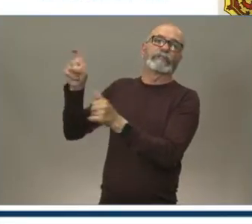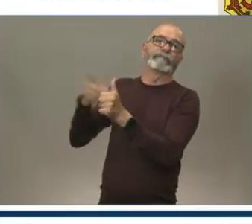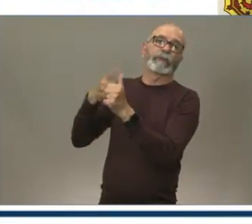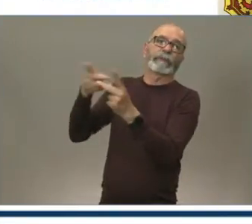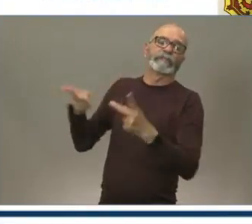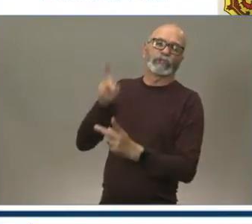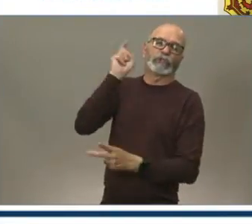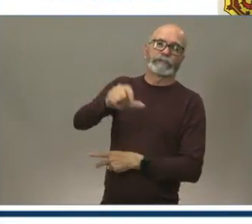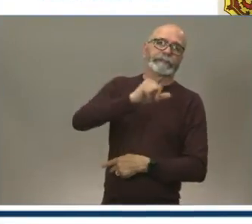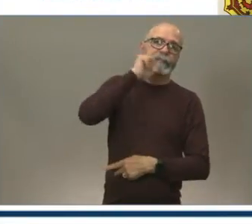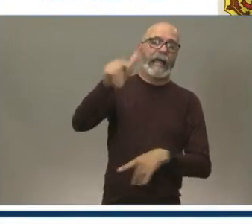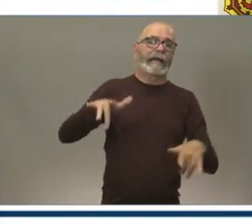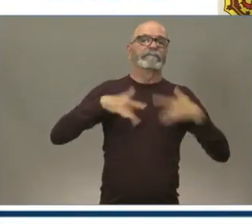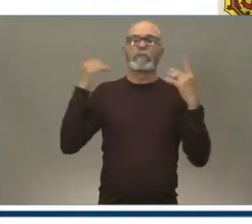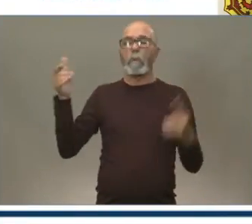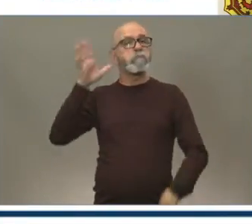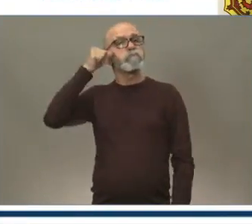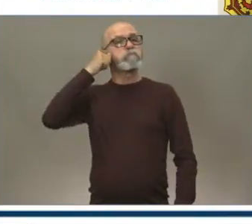laws.